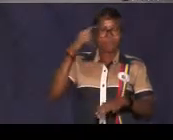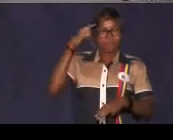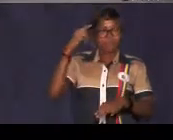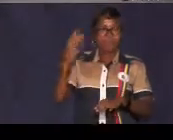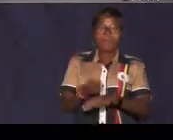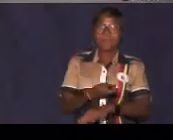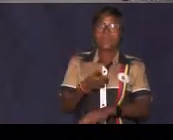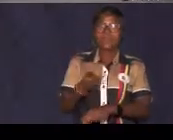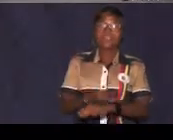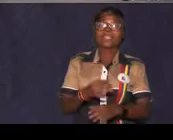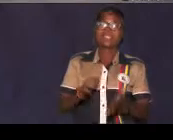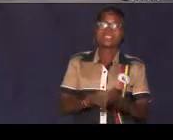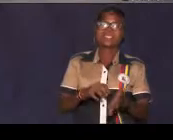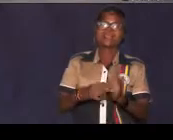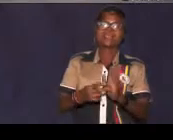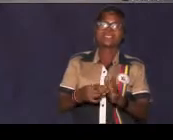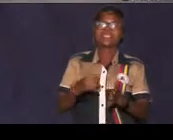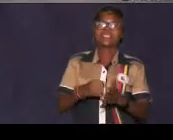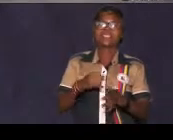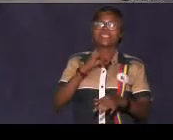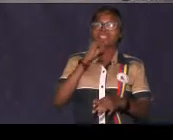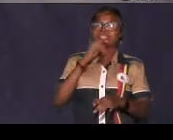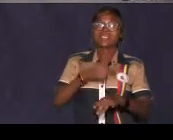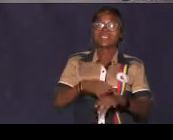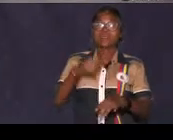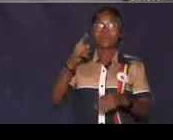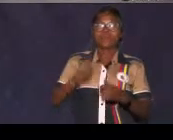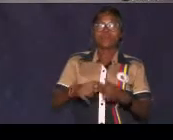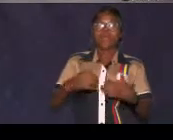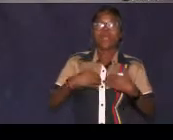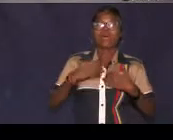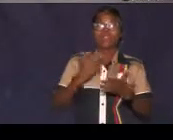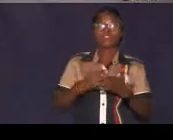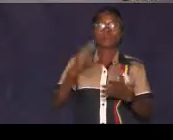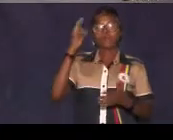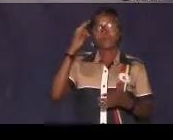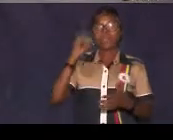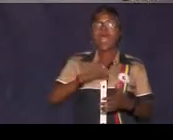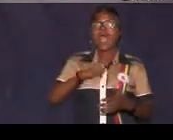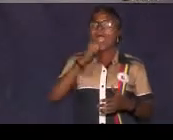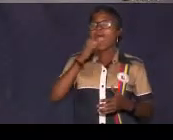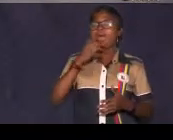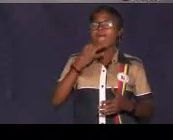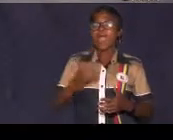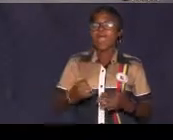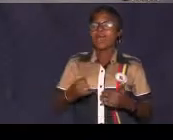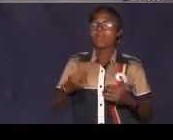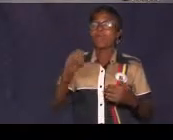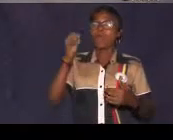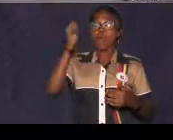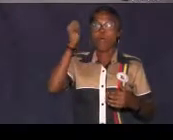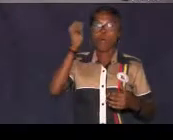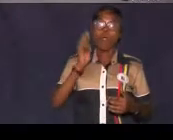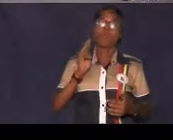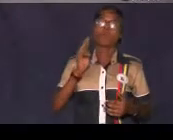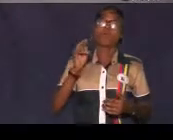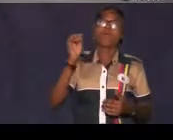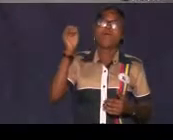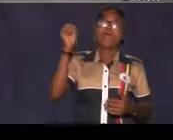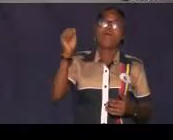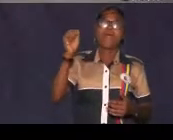and that means it is time to have some fun. I am Uncle Agbaje. Today in